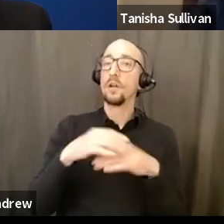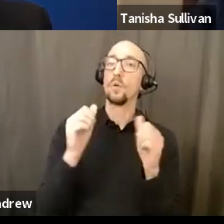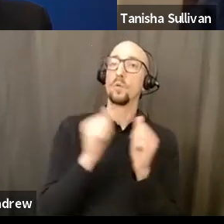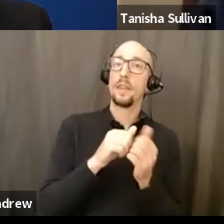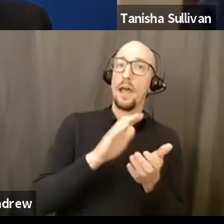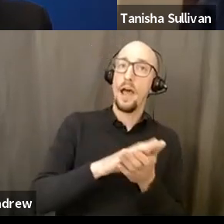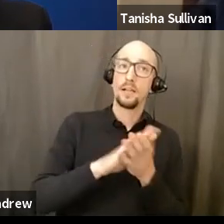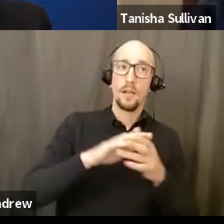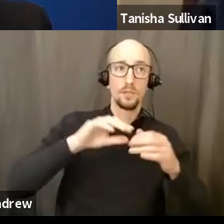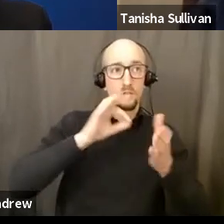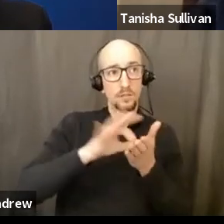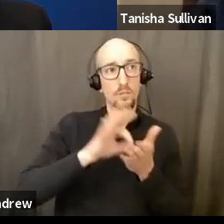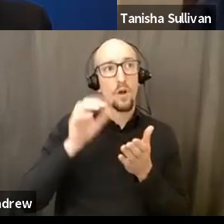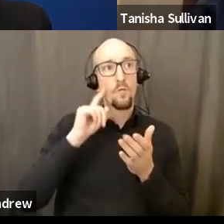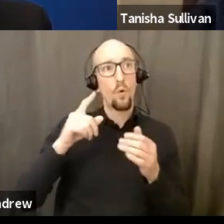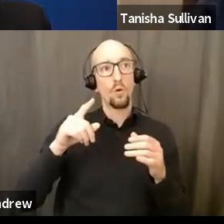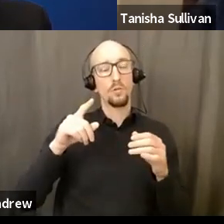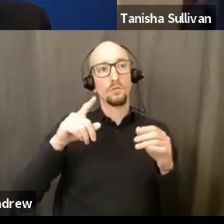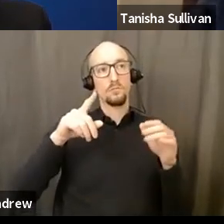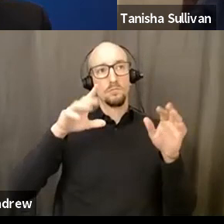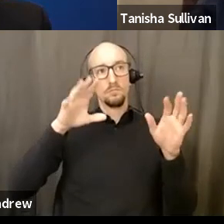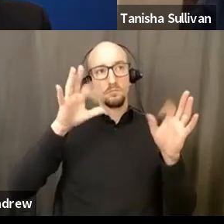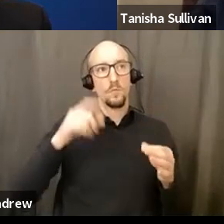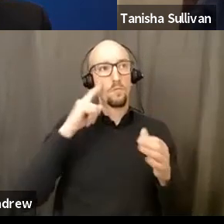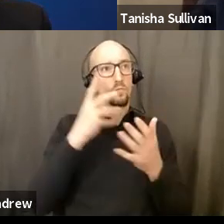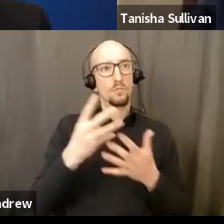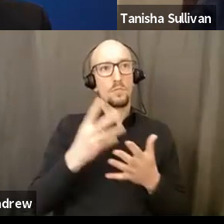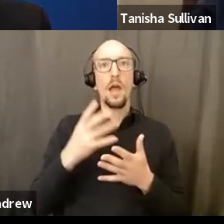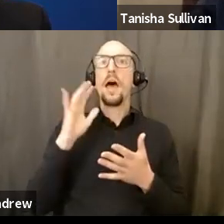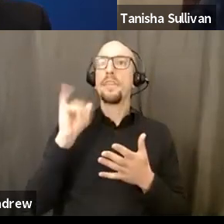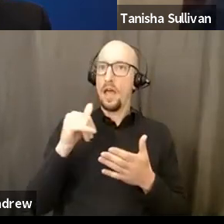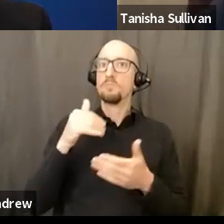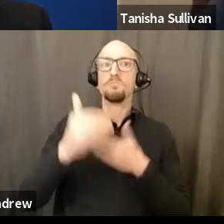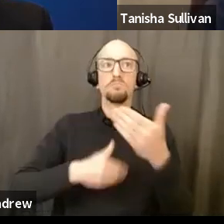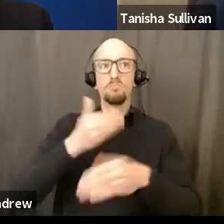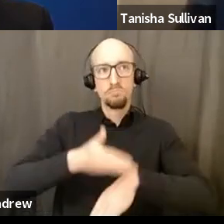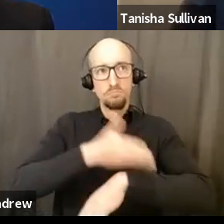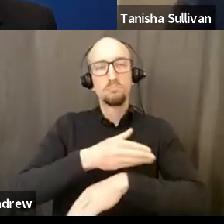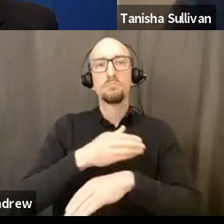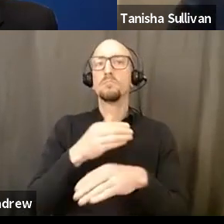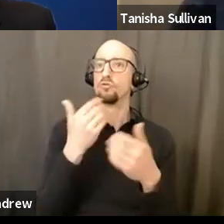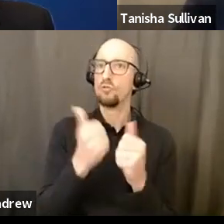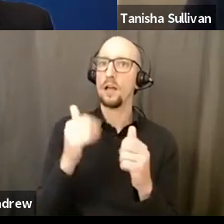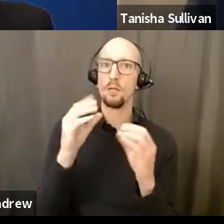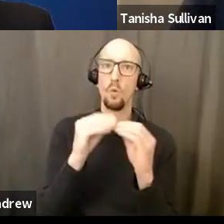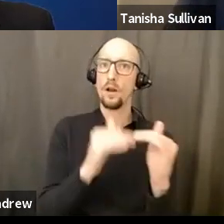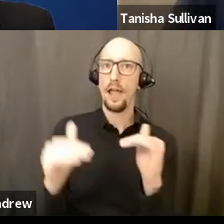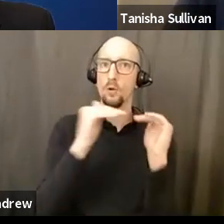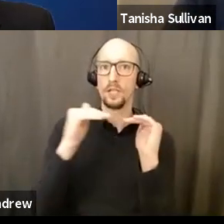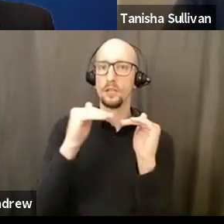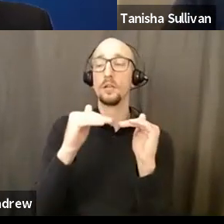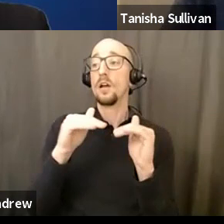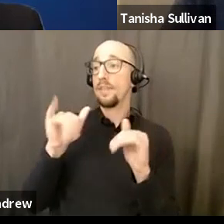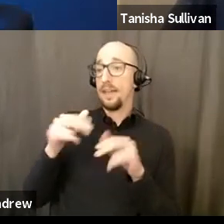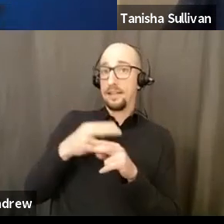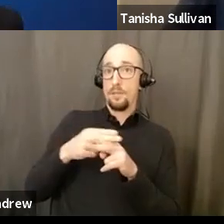to make admissions decision resulted in significant strides towards greater equity, and I think we should not forget that. Under the temporary